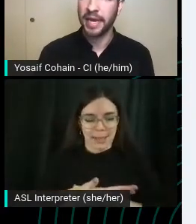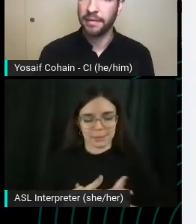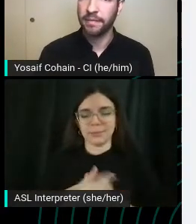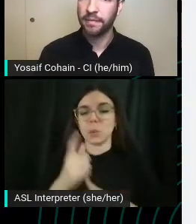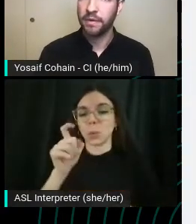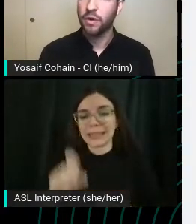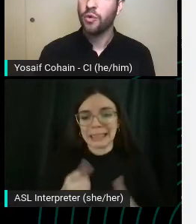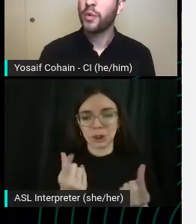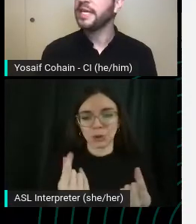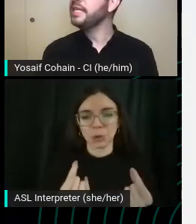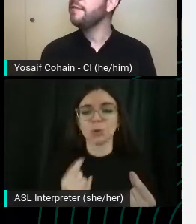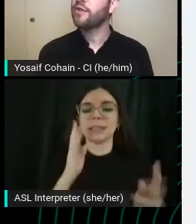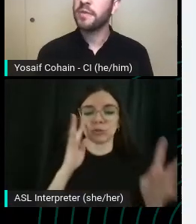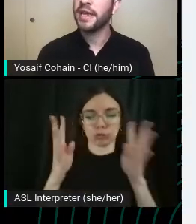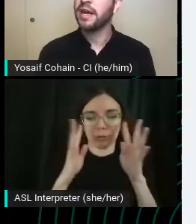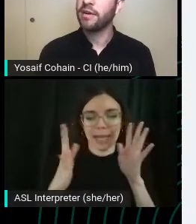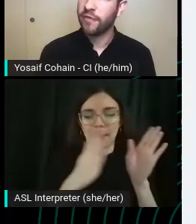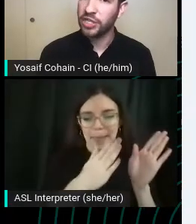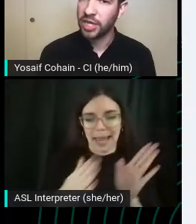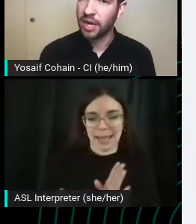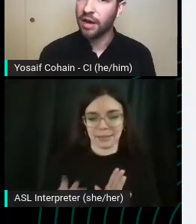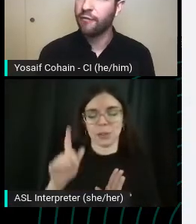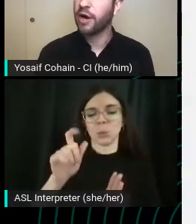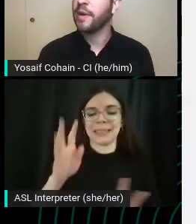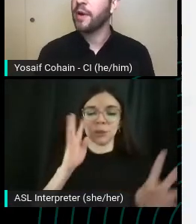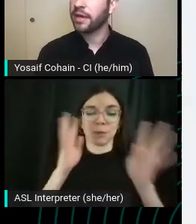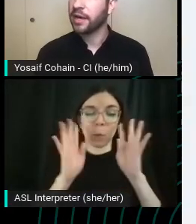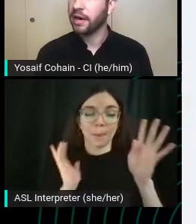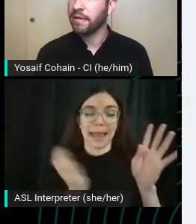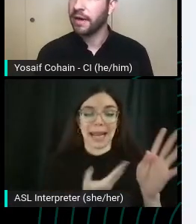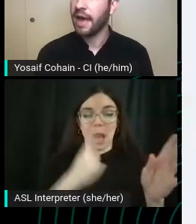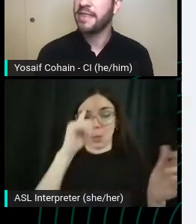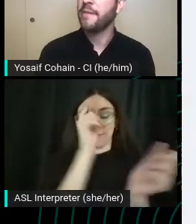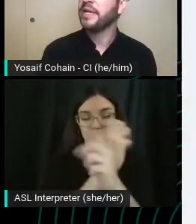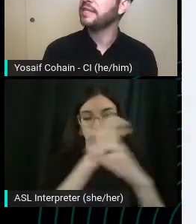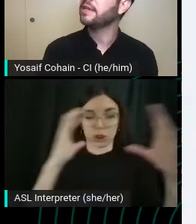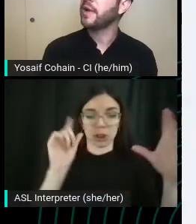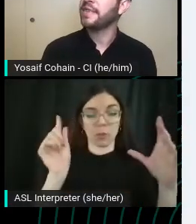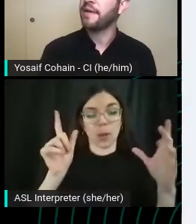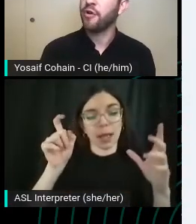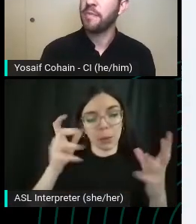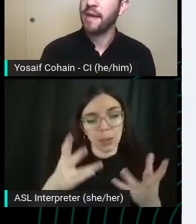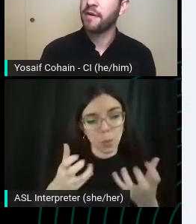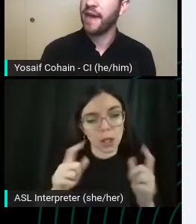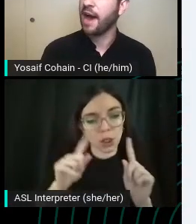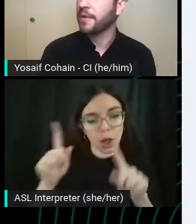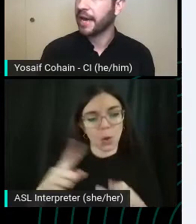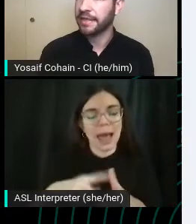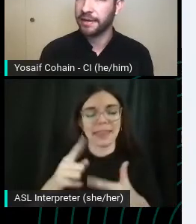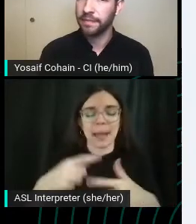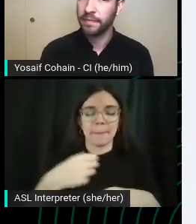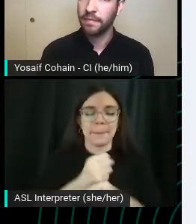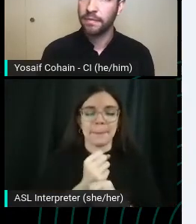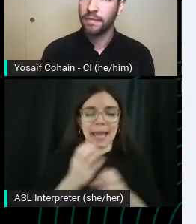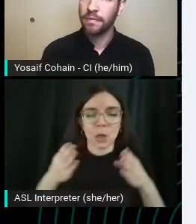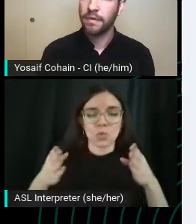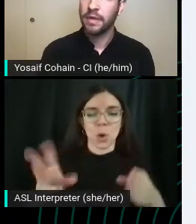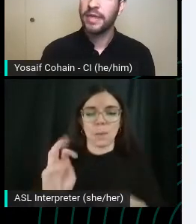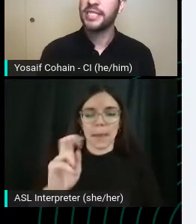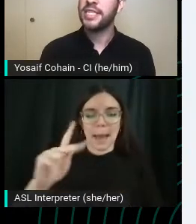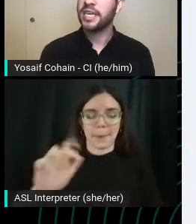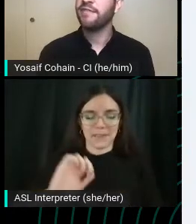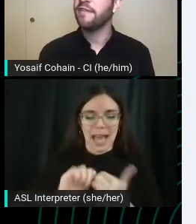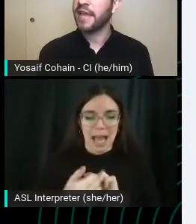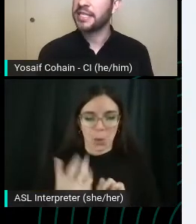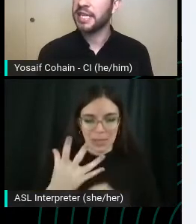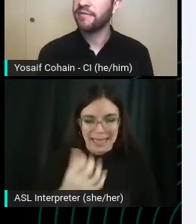a plan. We need to formulate our vision of where we want to go, and then we need to create that roadmap of how we get there.